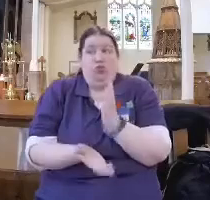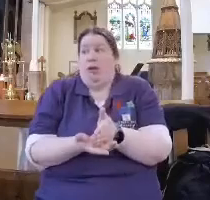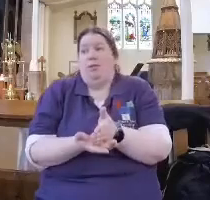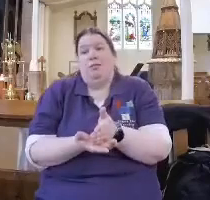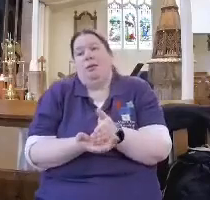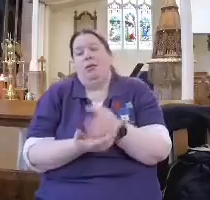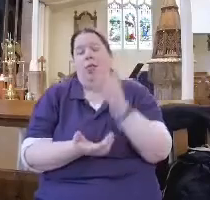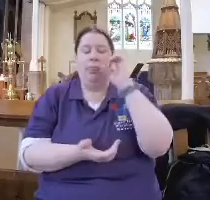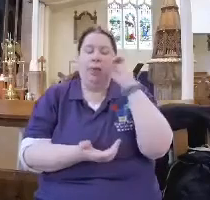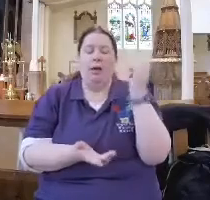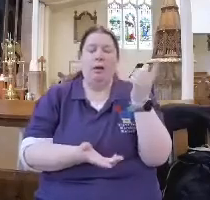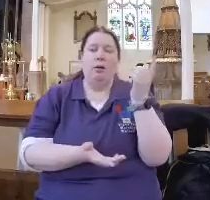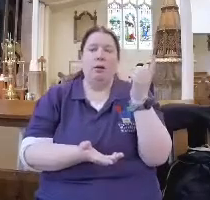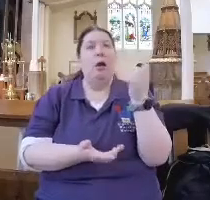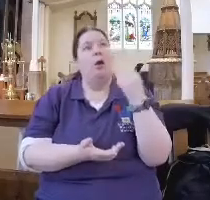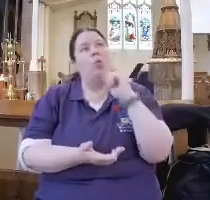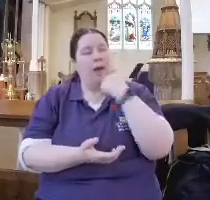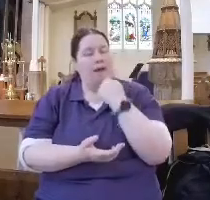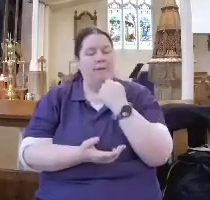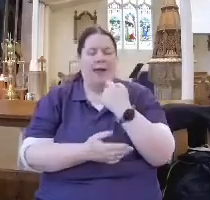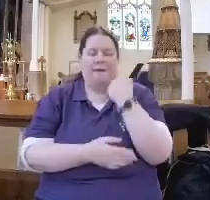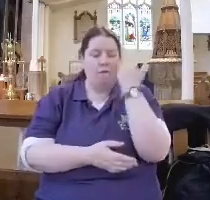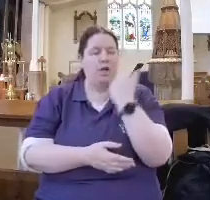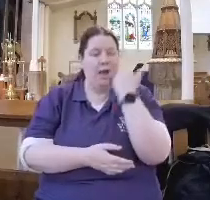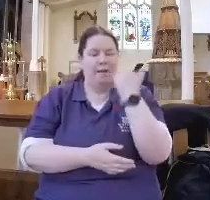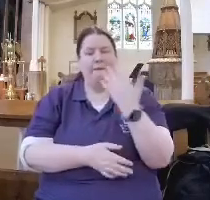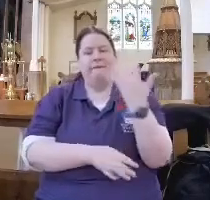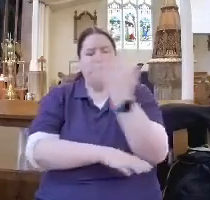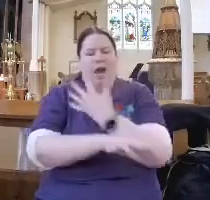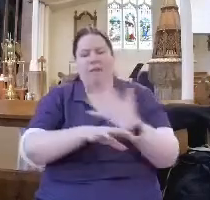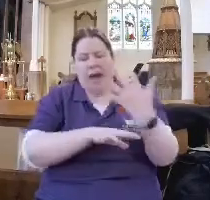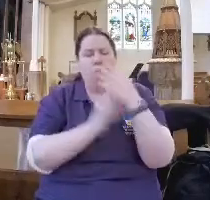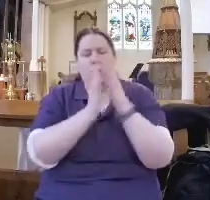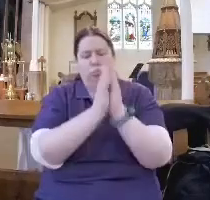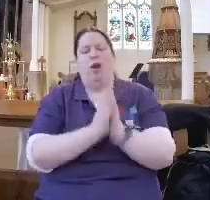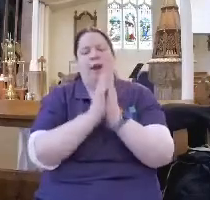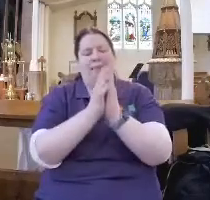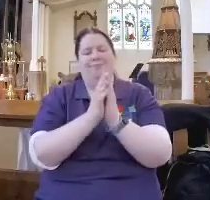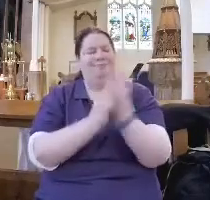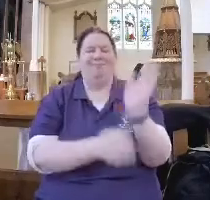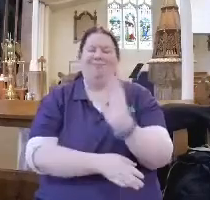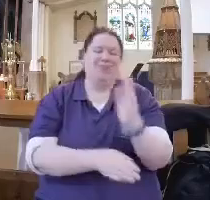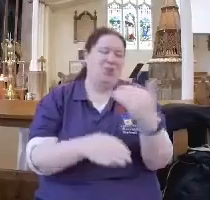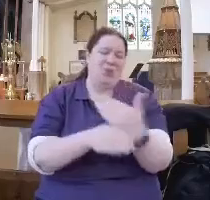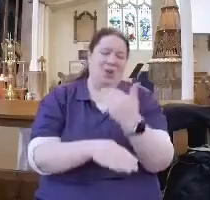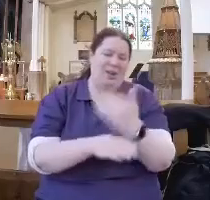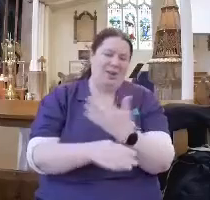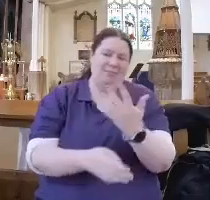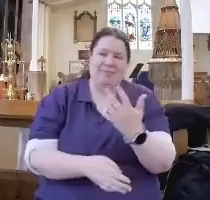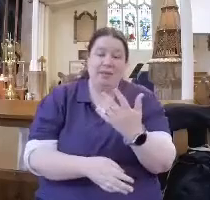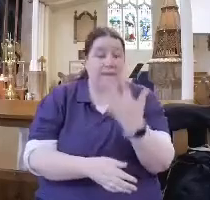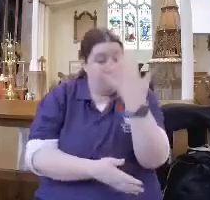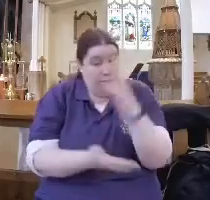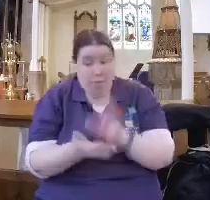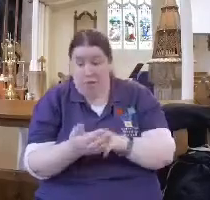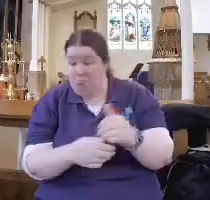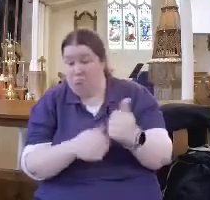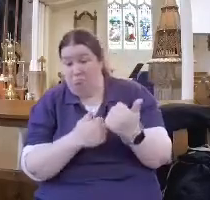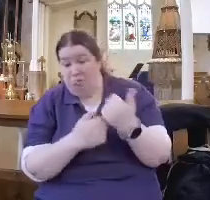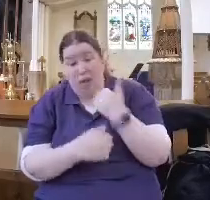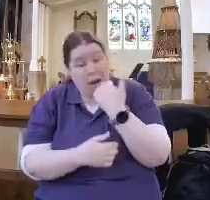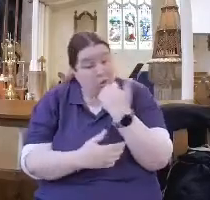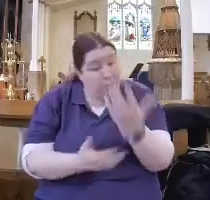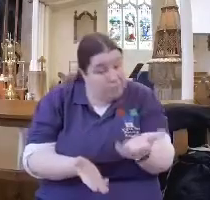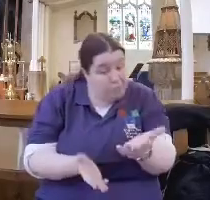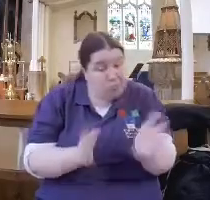will have a 5-hour prayer session every day, because that probably won't work. But 5 minutes, would that be long enough?